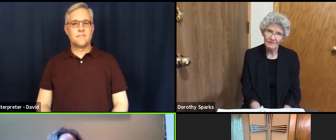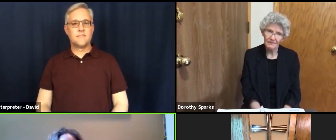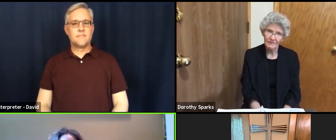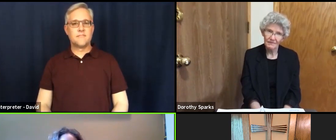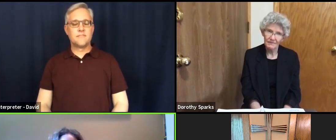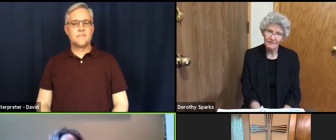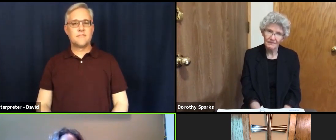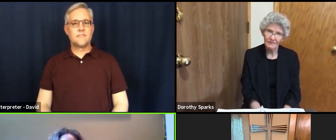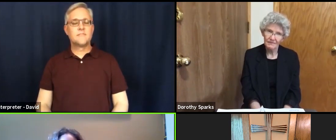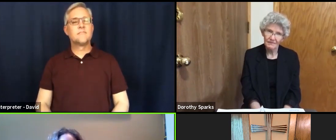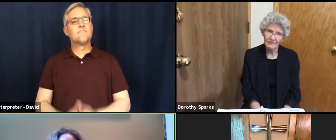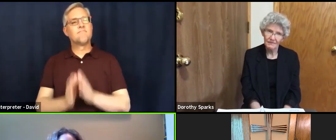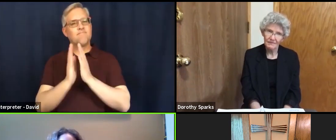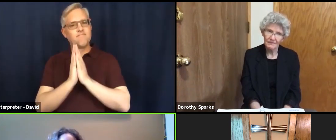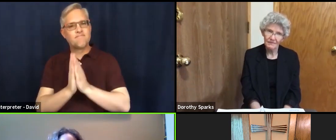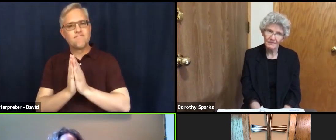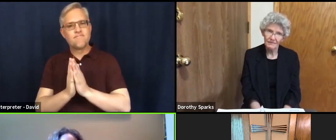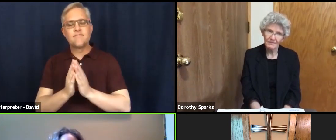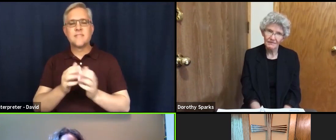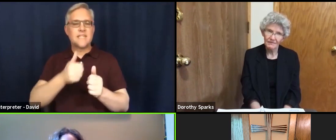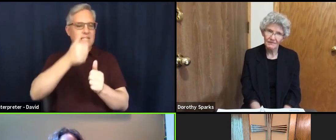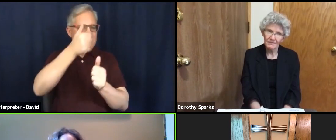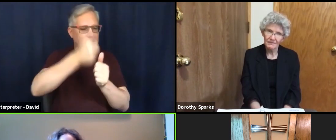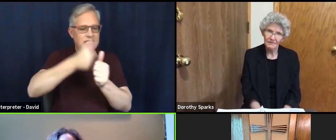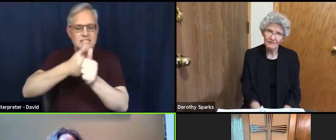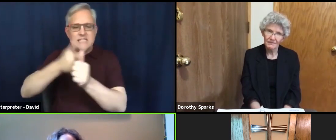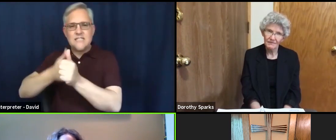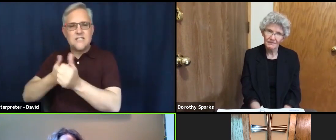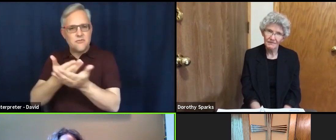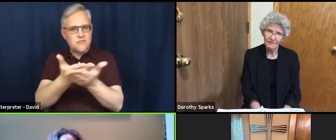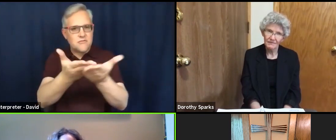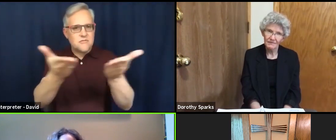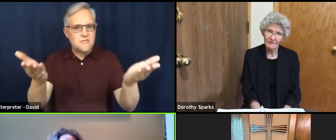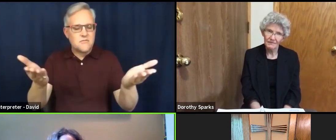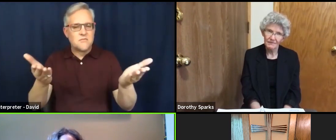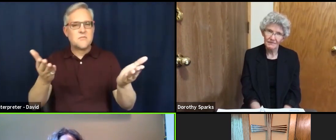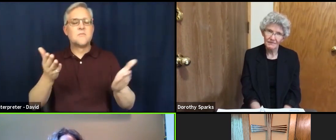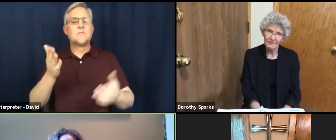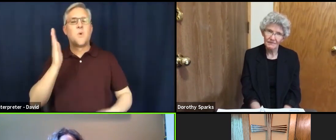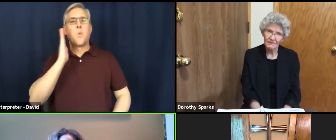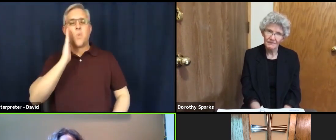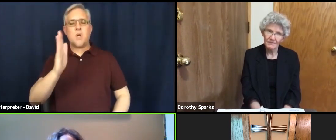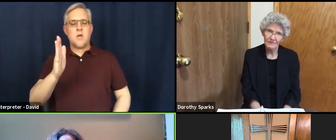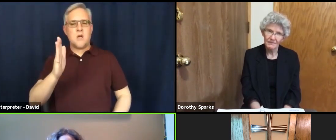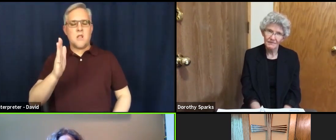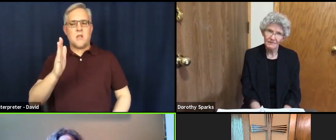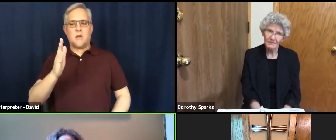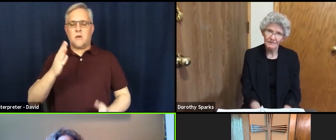would, each one of us would address and confront injustice